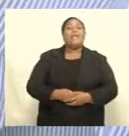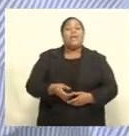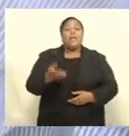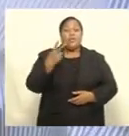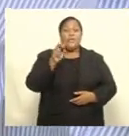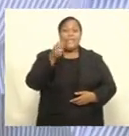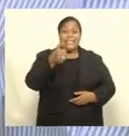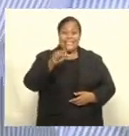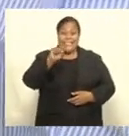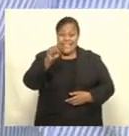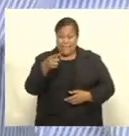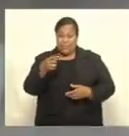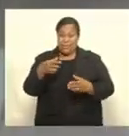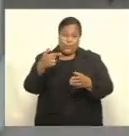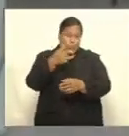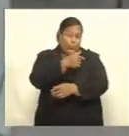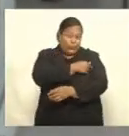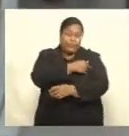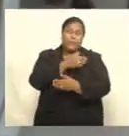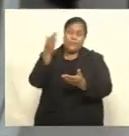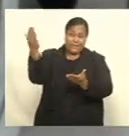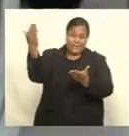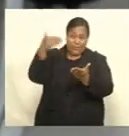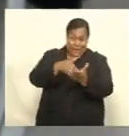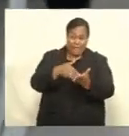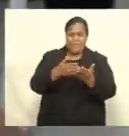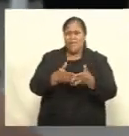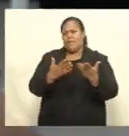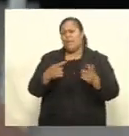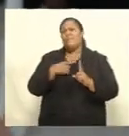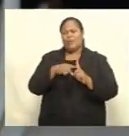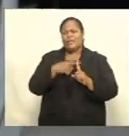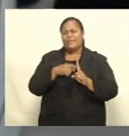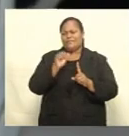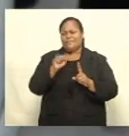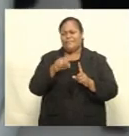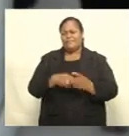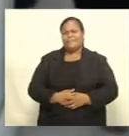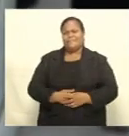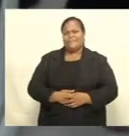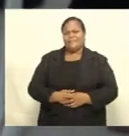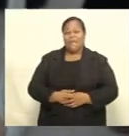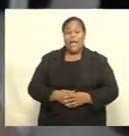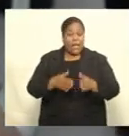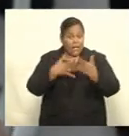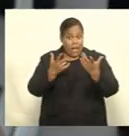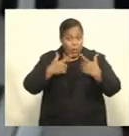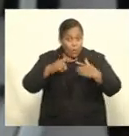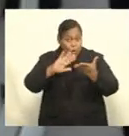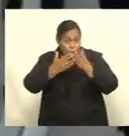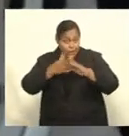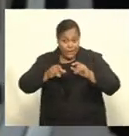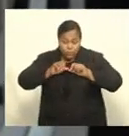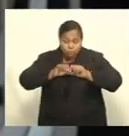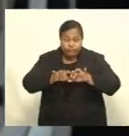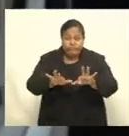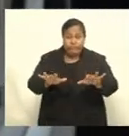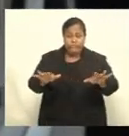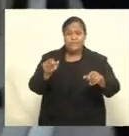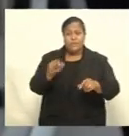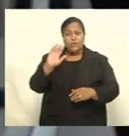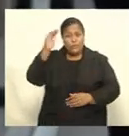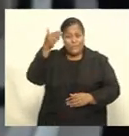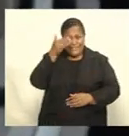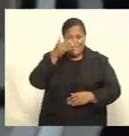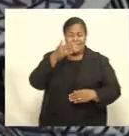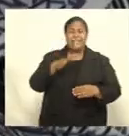in the country are positive developments. However, he adds the recent local transmission cases and the resulting